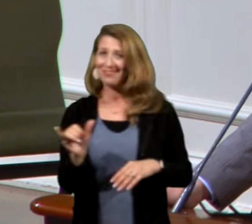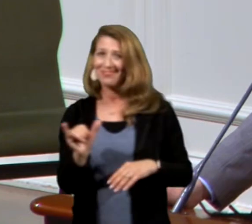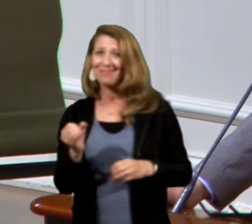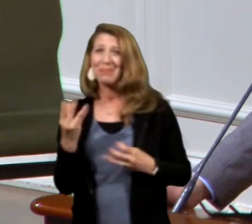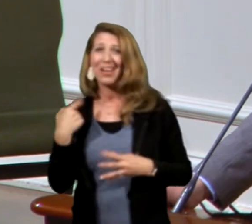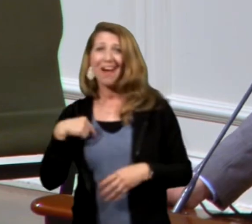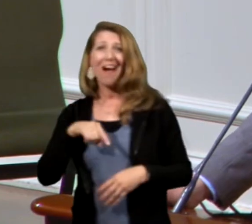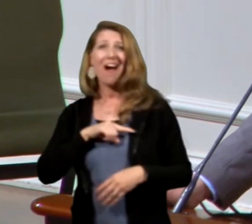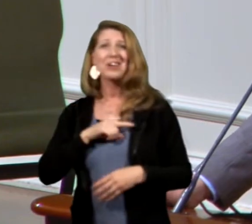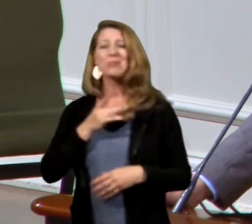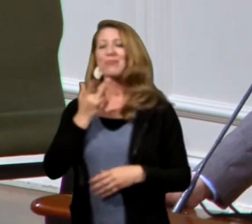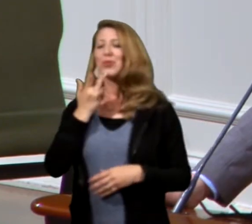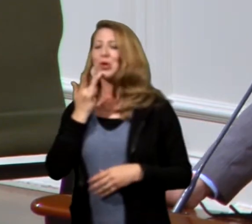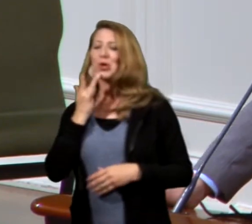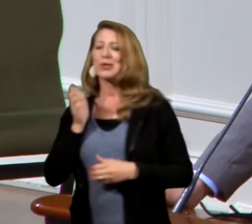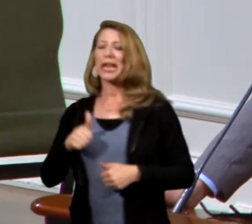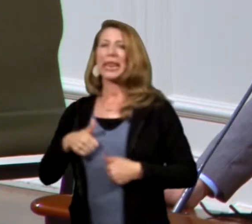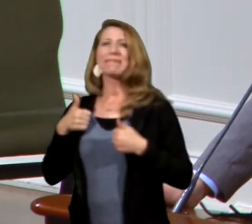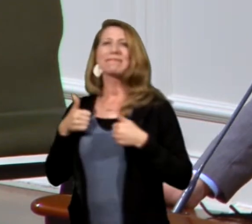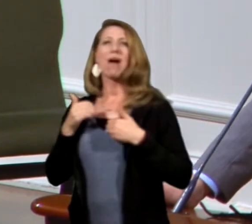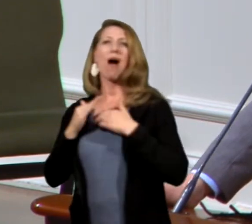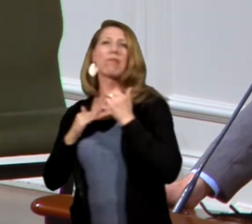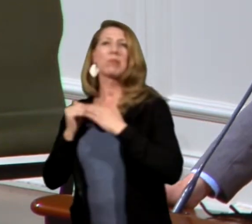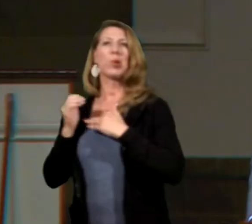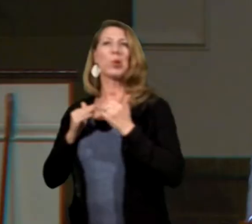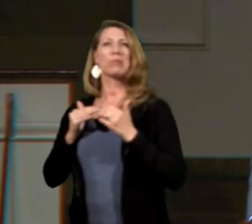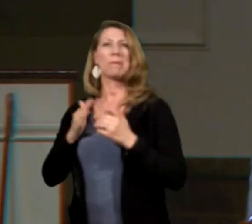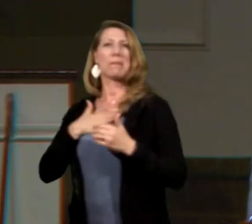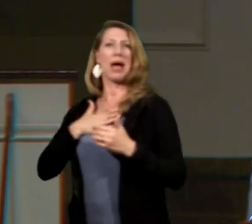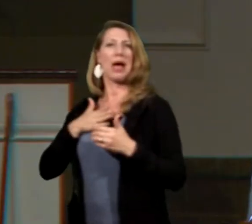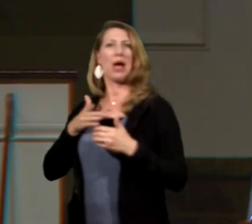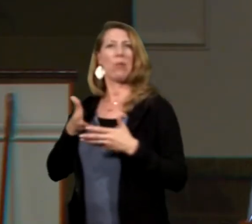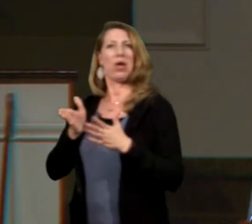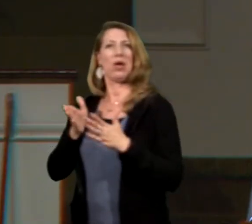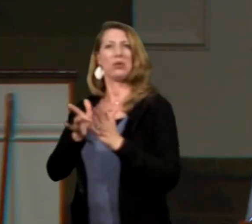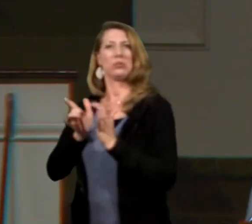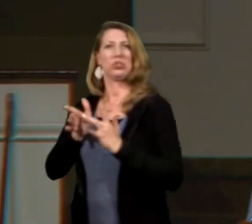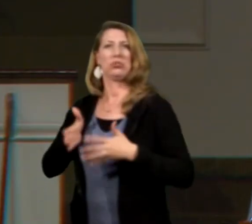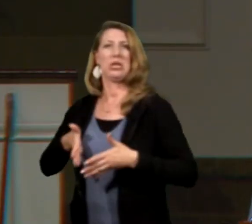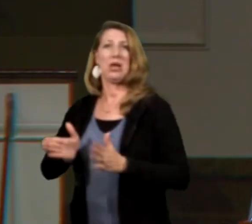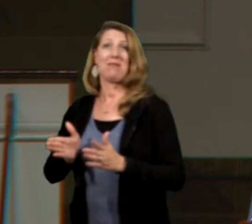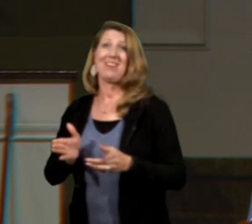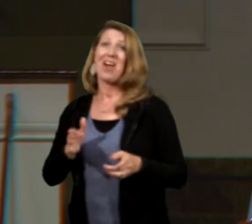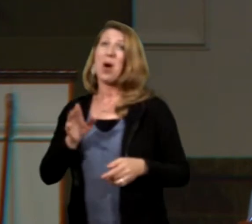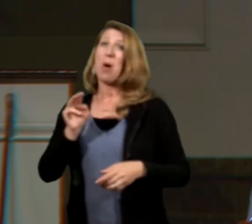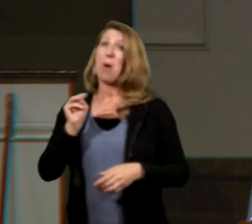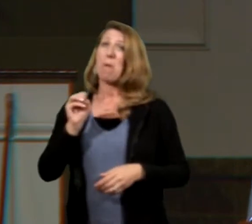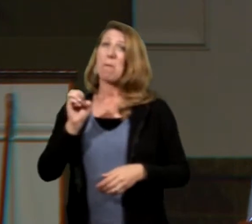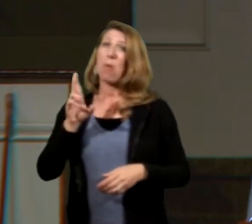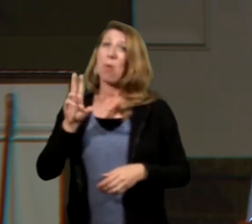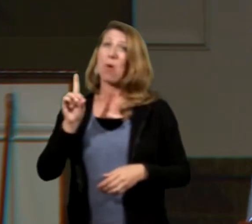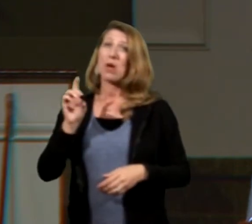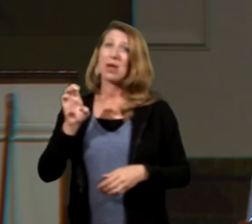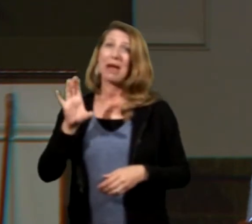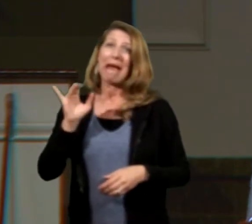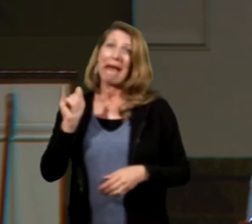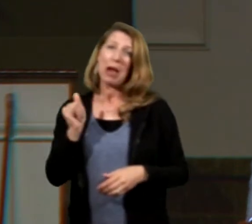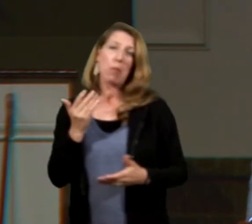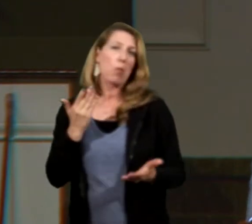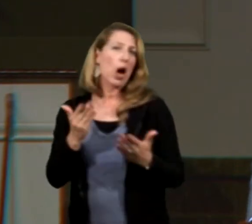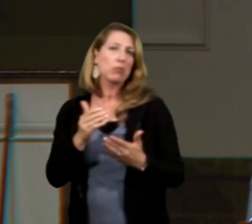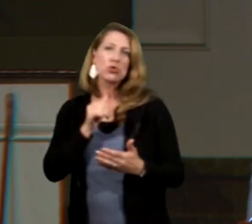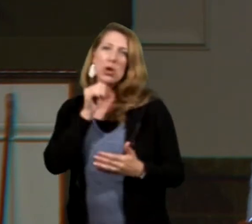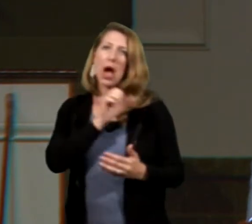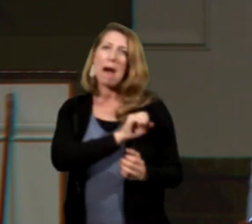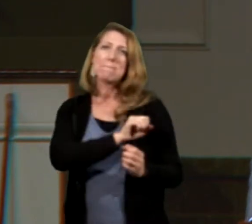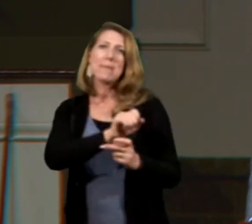want to live very comfortably. And I think Mordecai and Esther probably should not have been here at that time. They had already given permission to go back, but